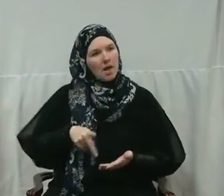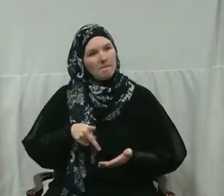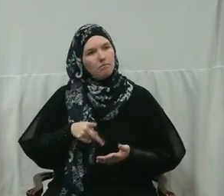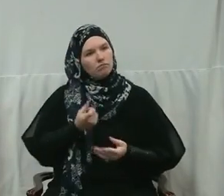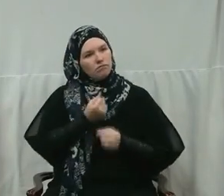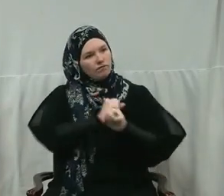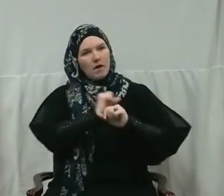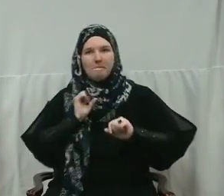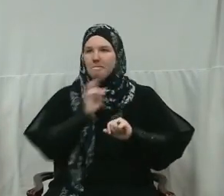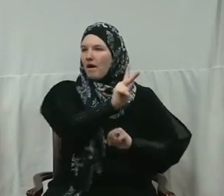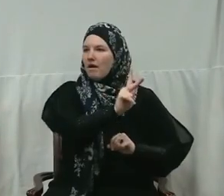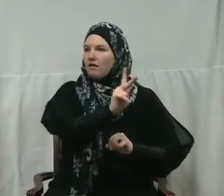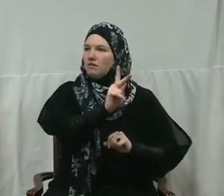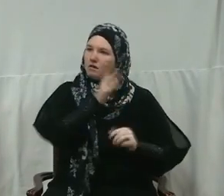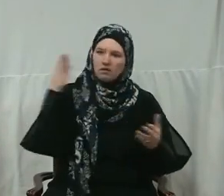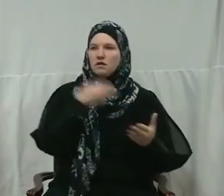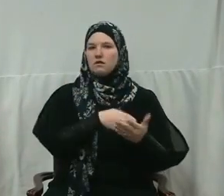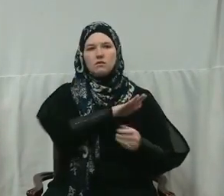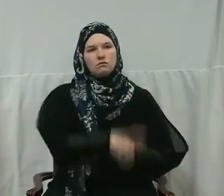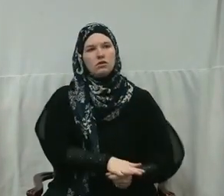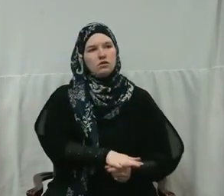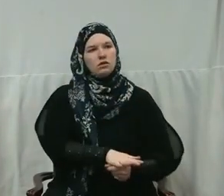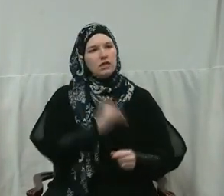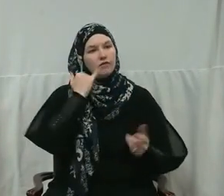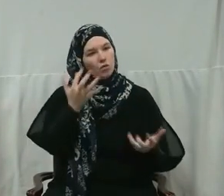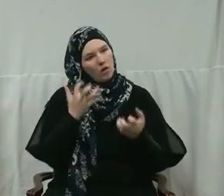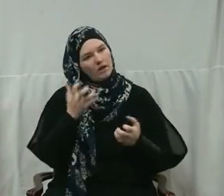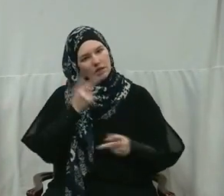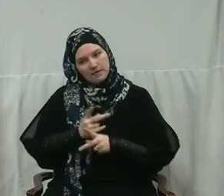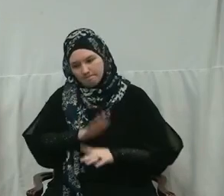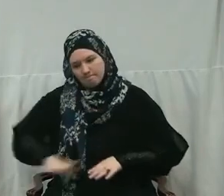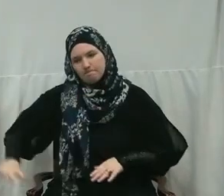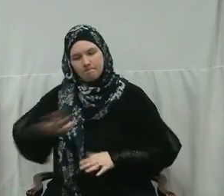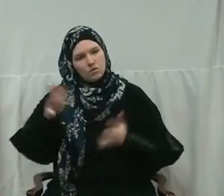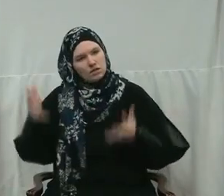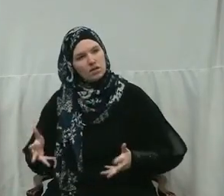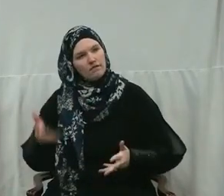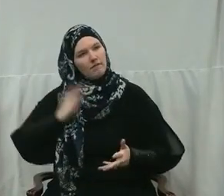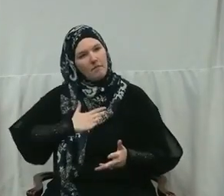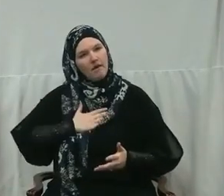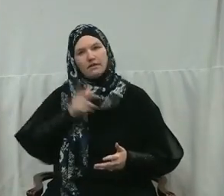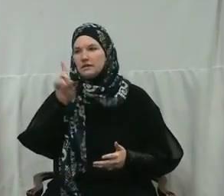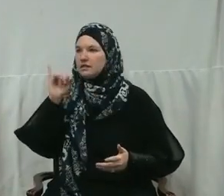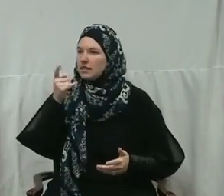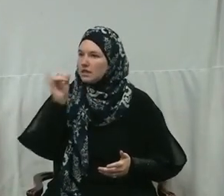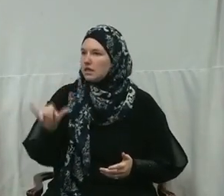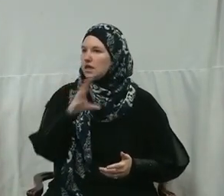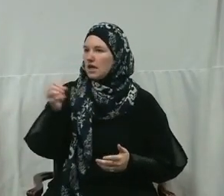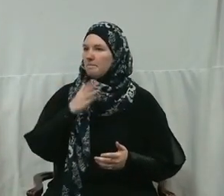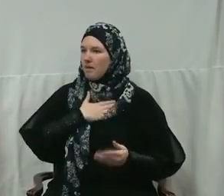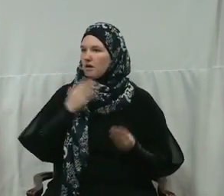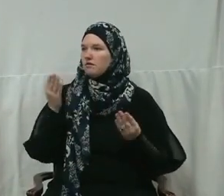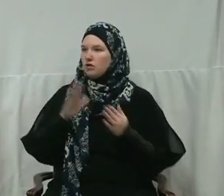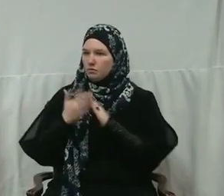back against tyranny and oppression if you want to keep whatever is left of your dignity and of your